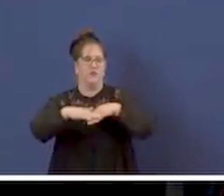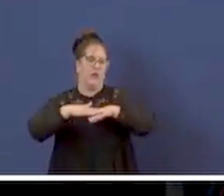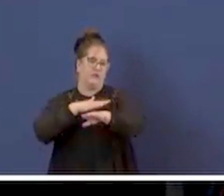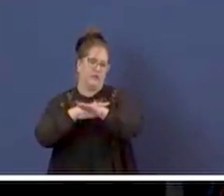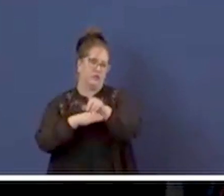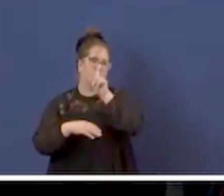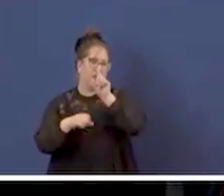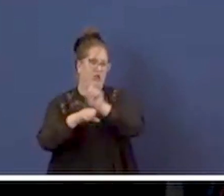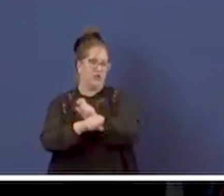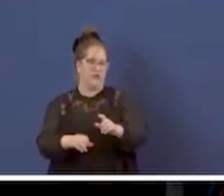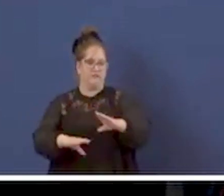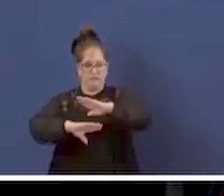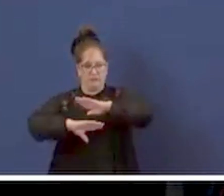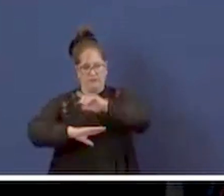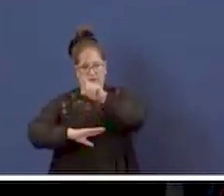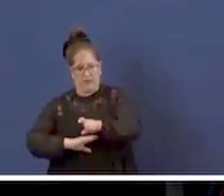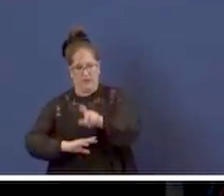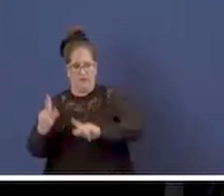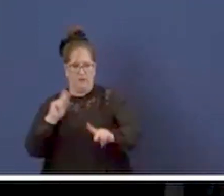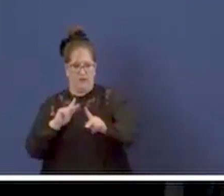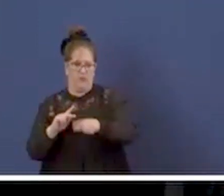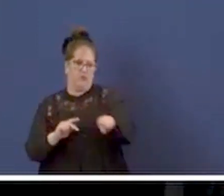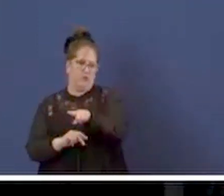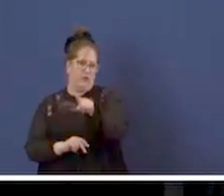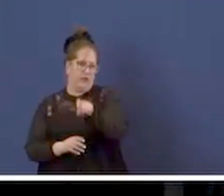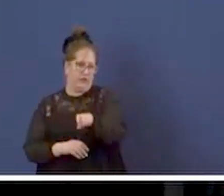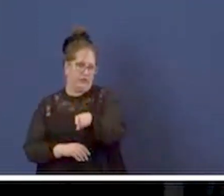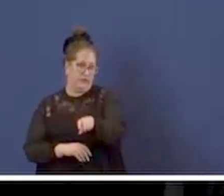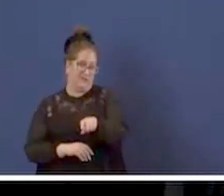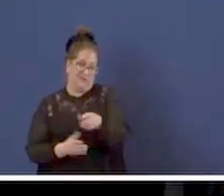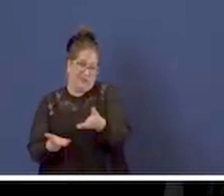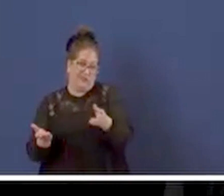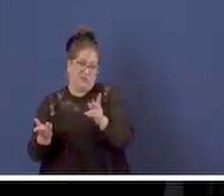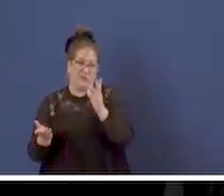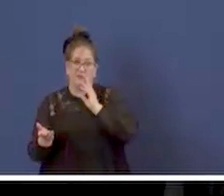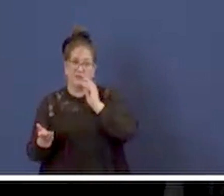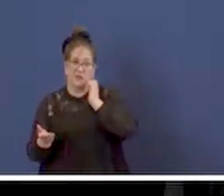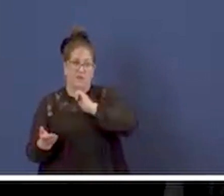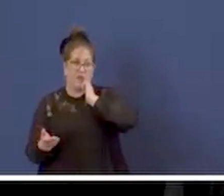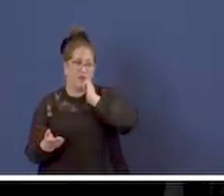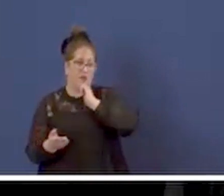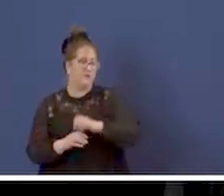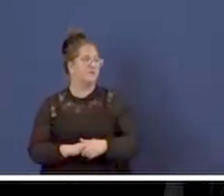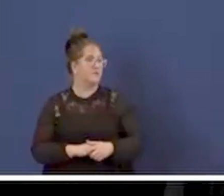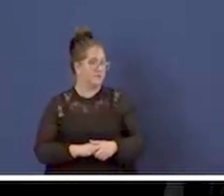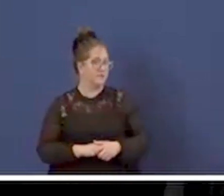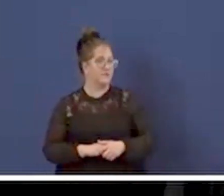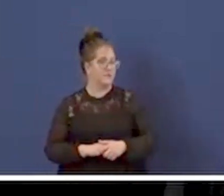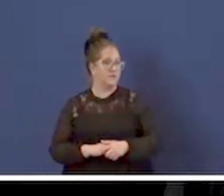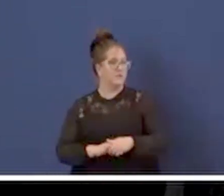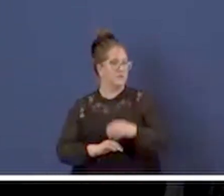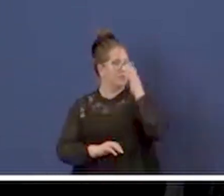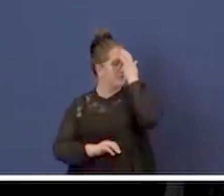realistic needs and circumstances that we encounter every single day. Yeah, well said. Thank you, Leah.